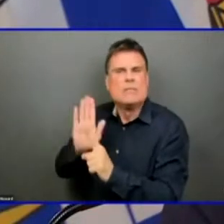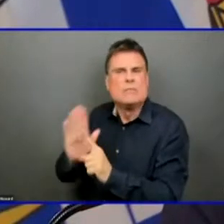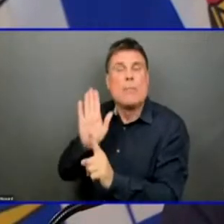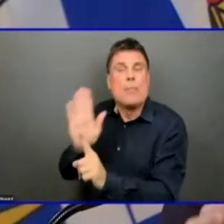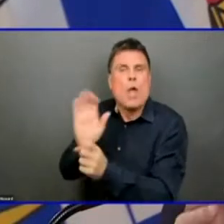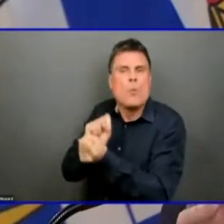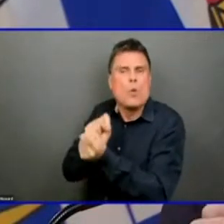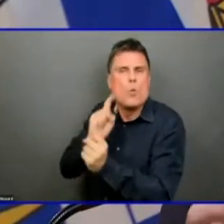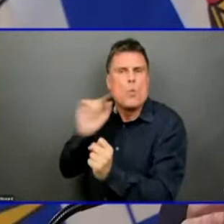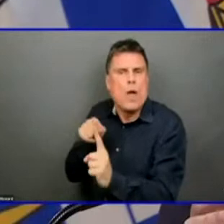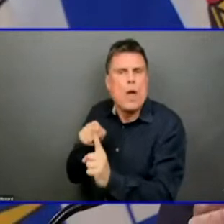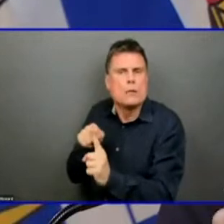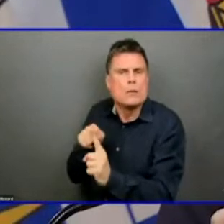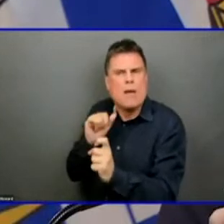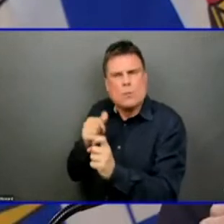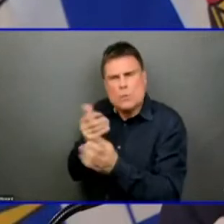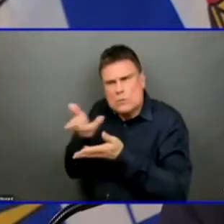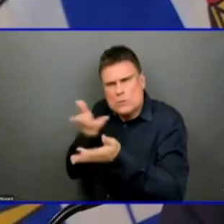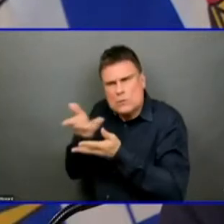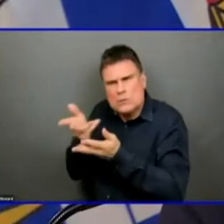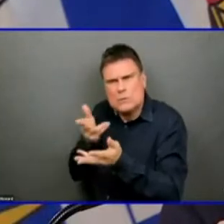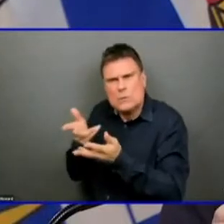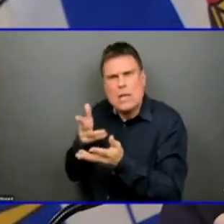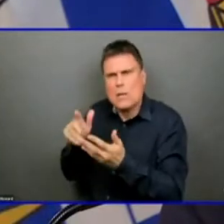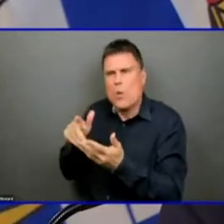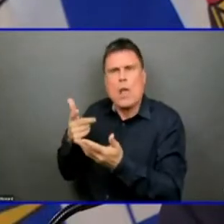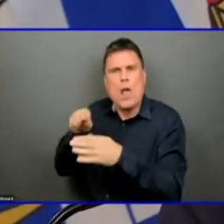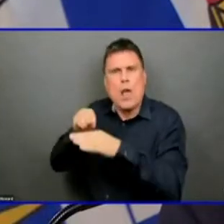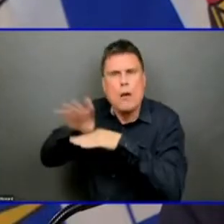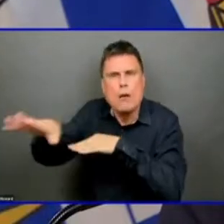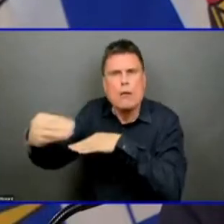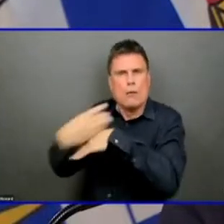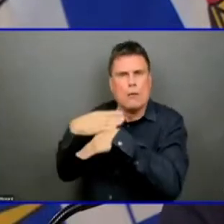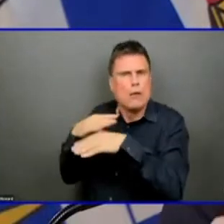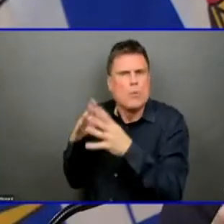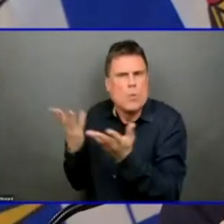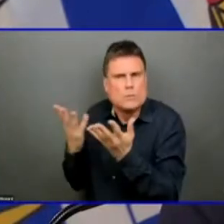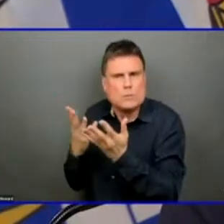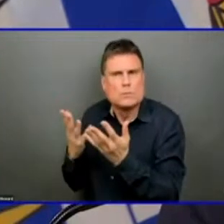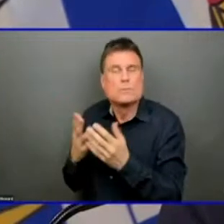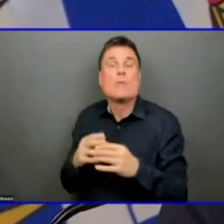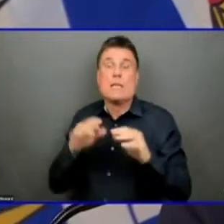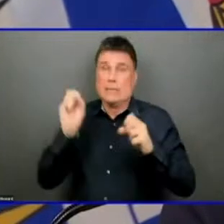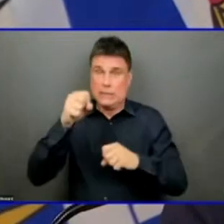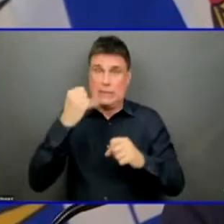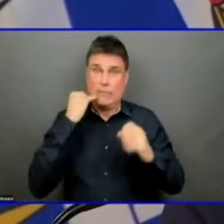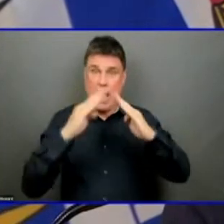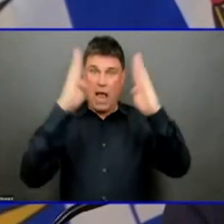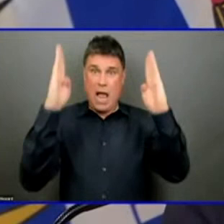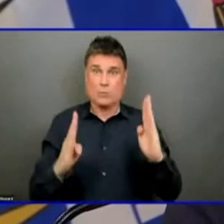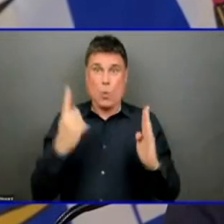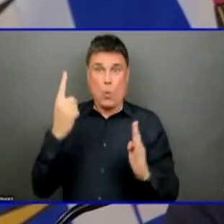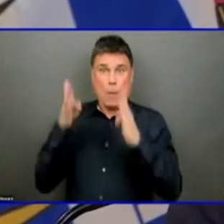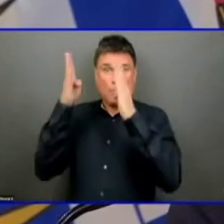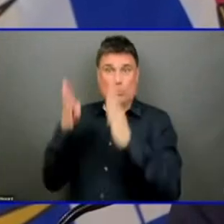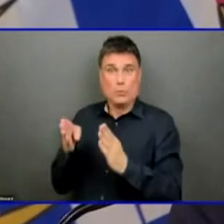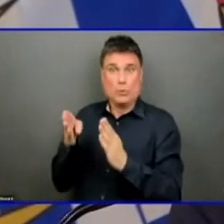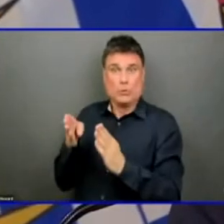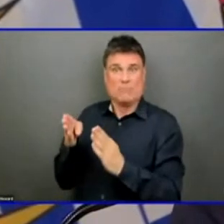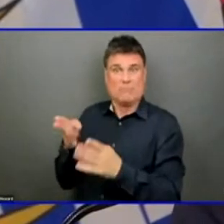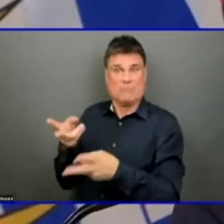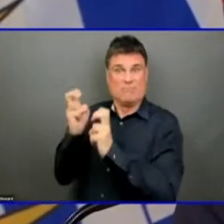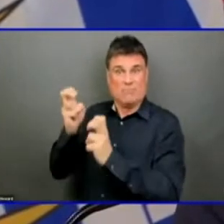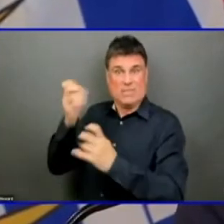now. If somebody in the household is sick, then everybody needs to pay attention and make sure they're getting tested, that